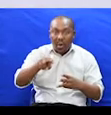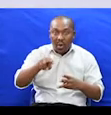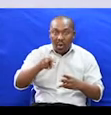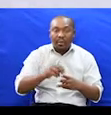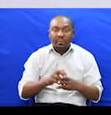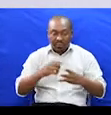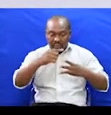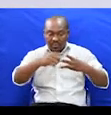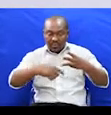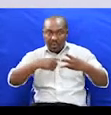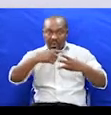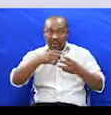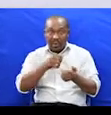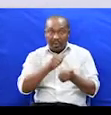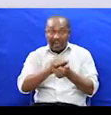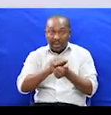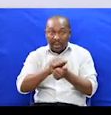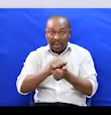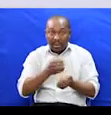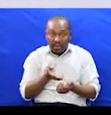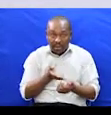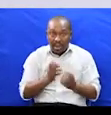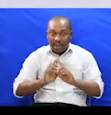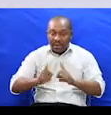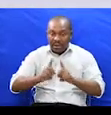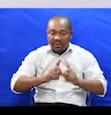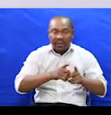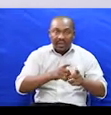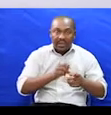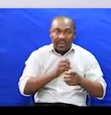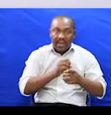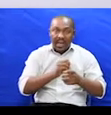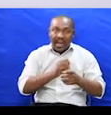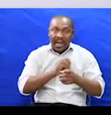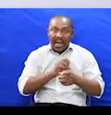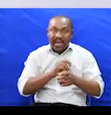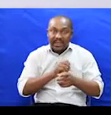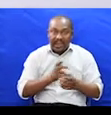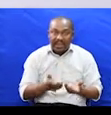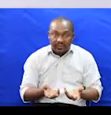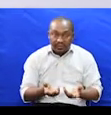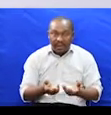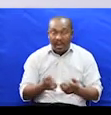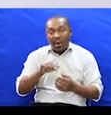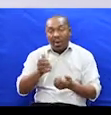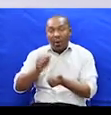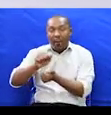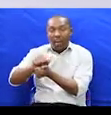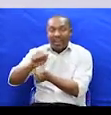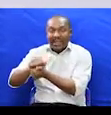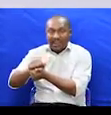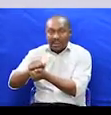Neutron. These three particles, they have different characteristics. They have different